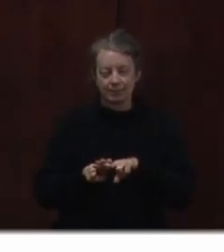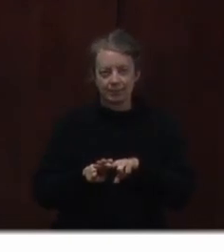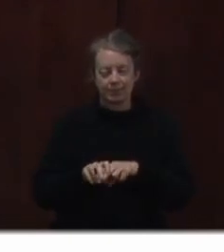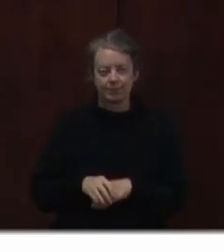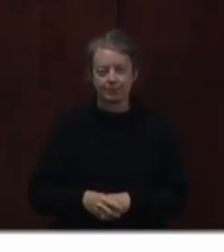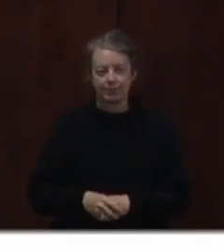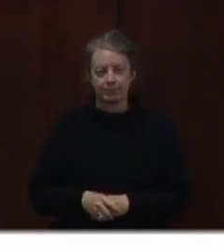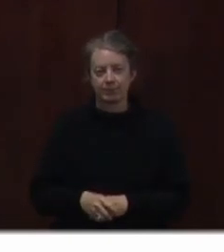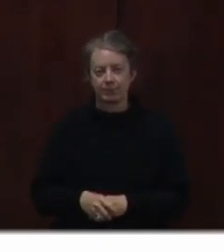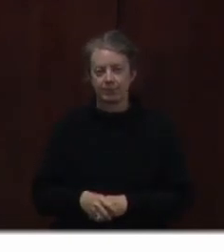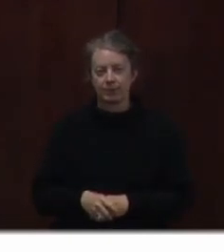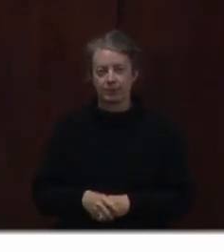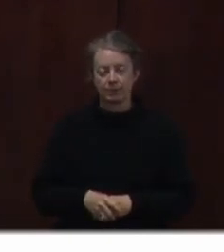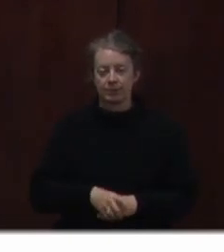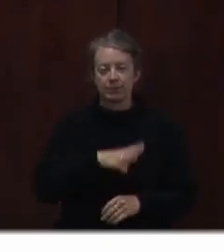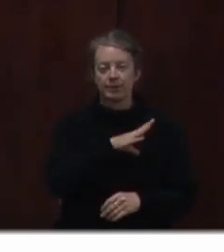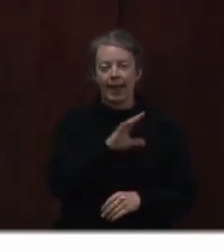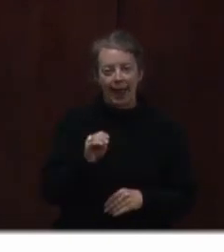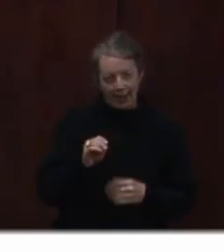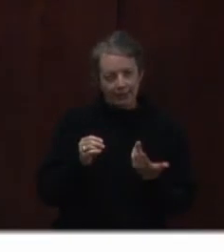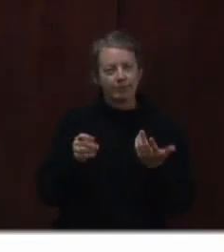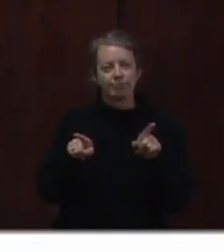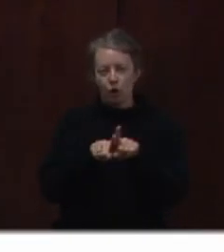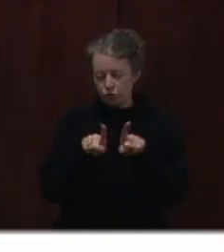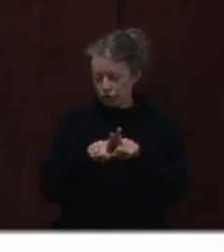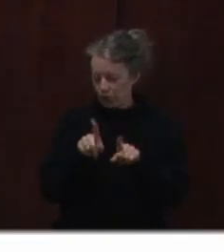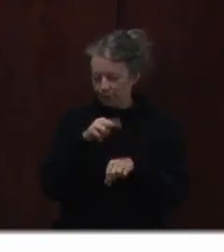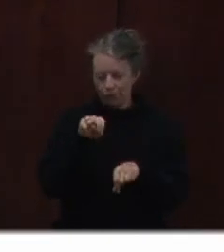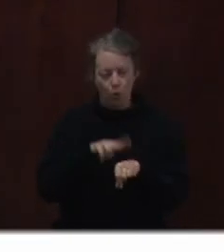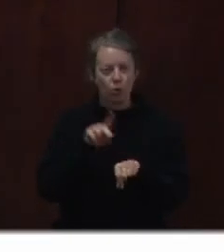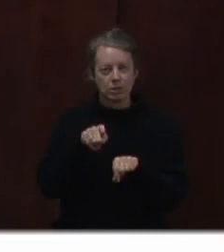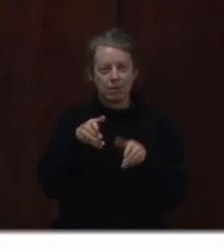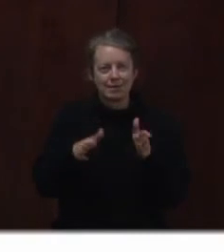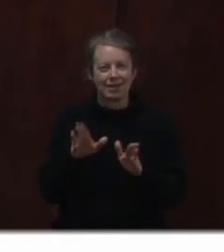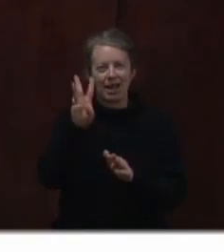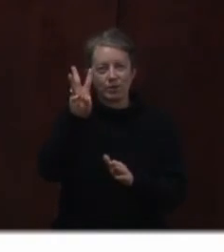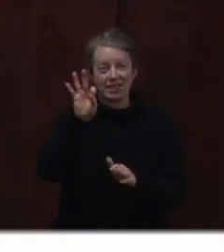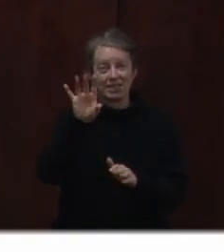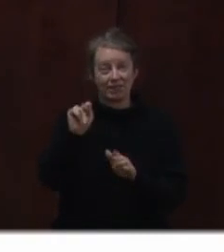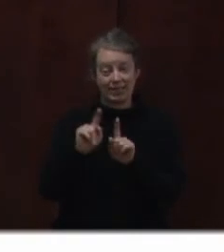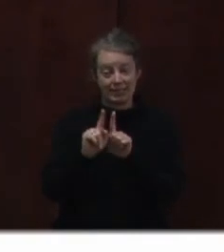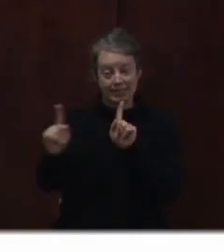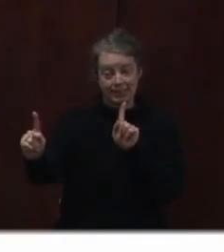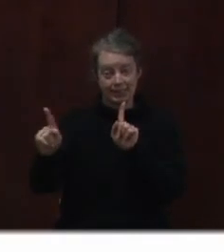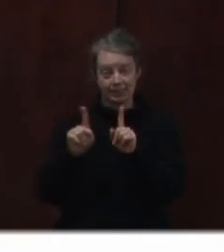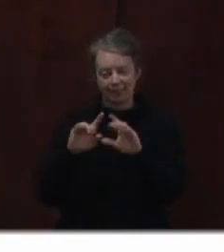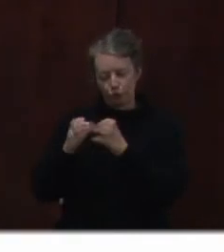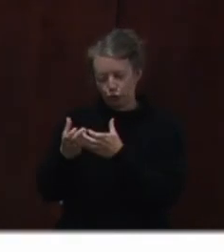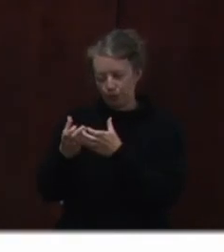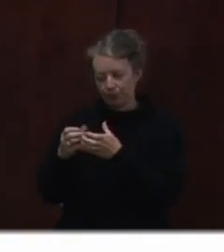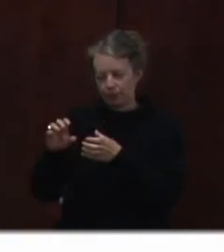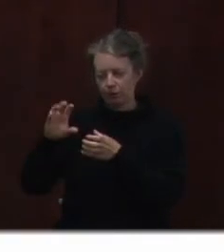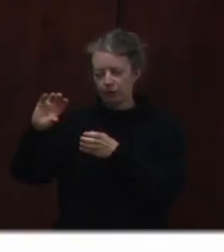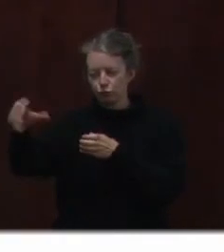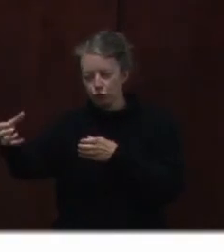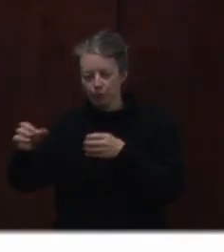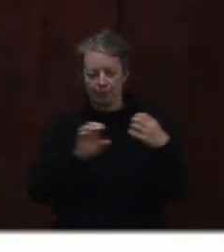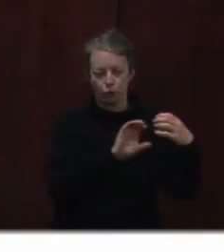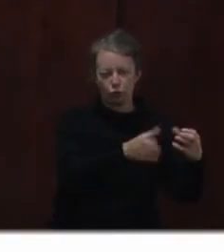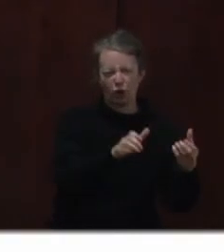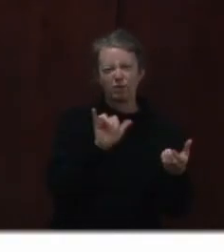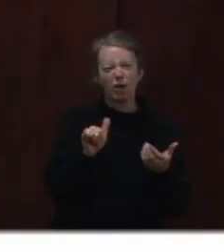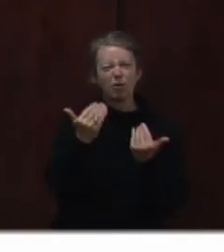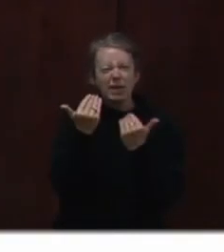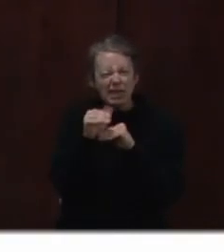that they must allow 6 feet between groups of patrons, and that's going to really be there. I think for a lot of bars in this area, they're a limiting